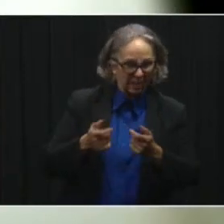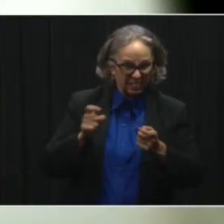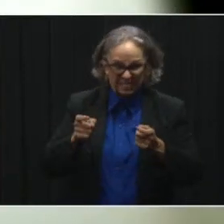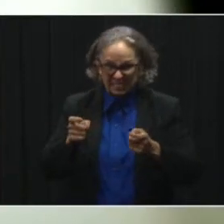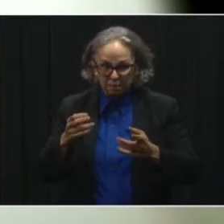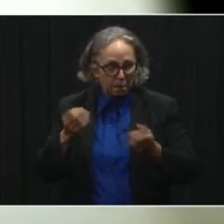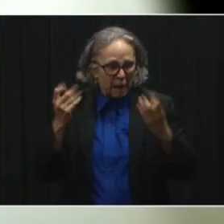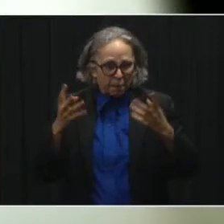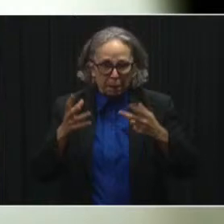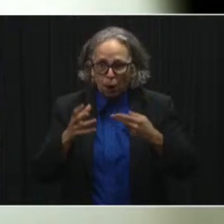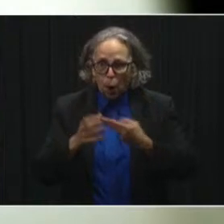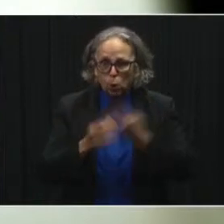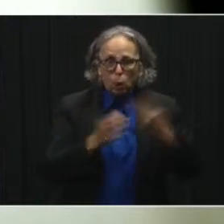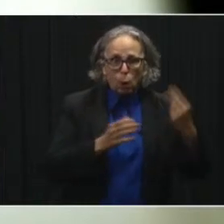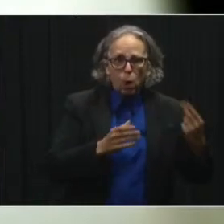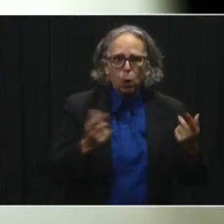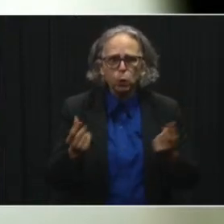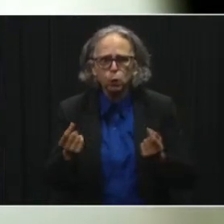present itself.